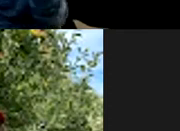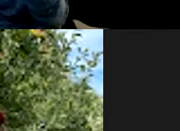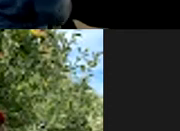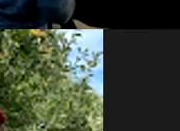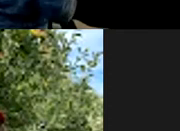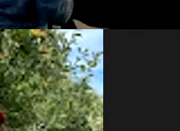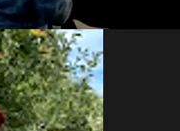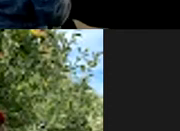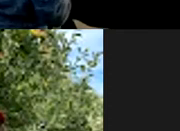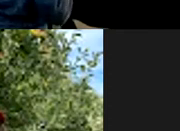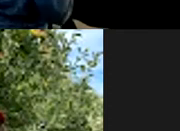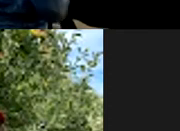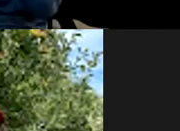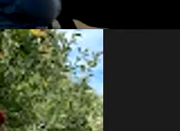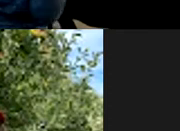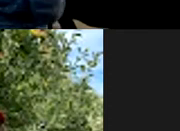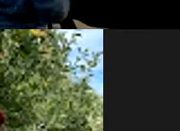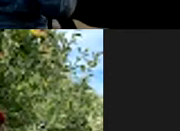them.